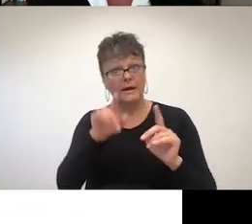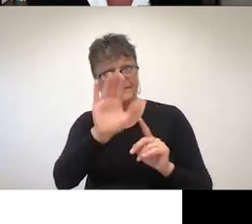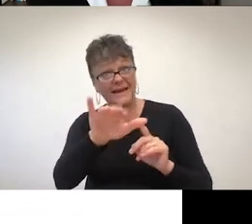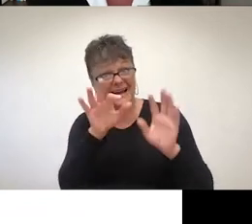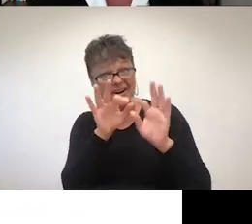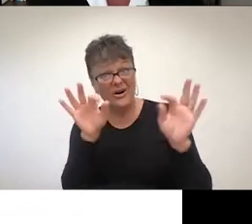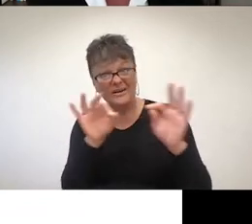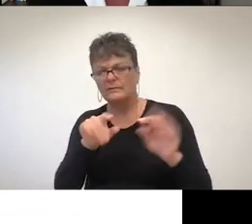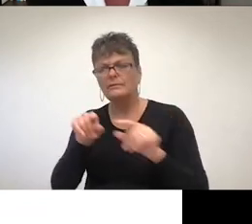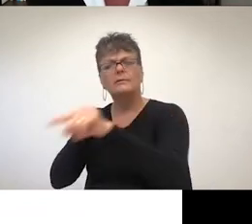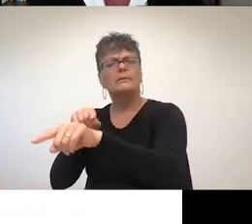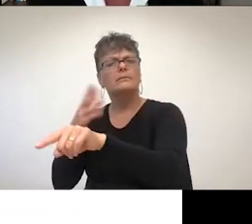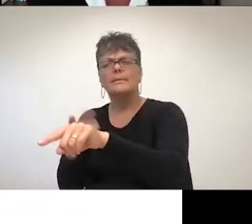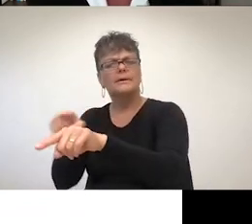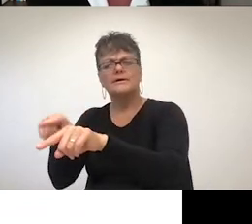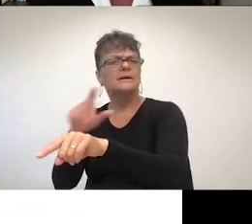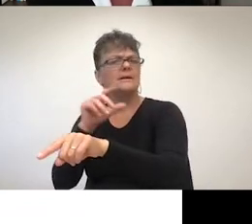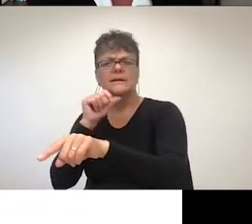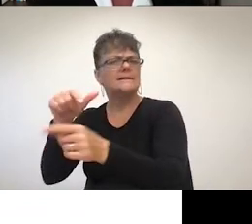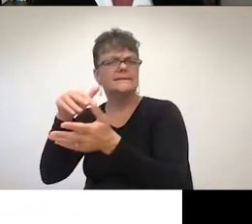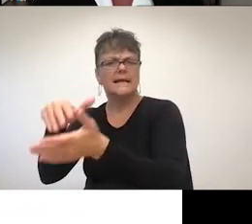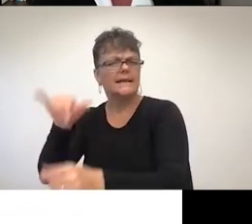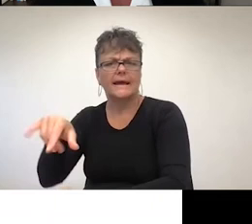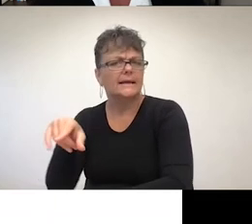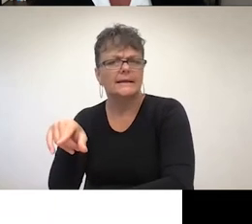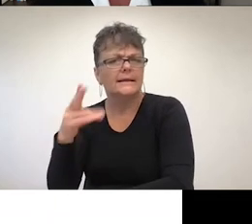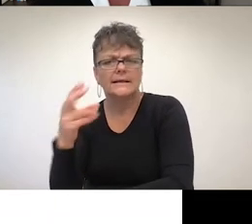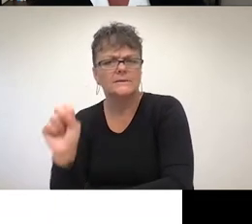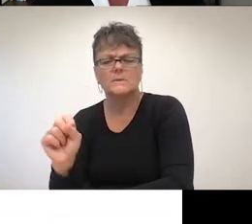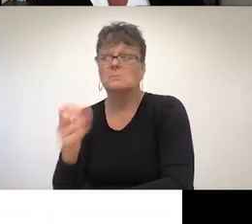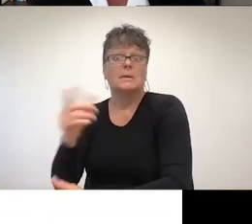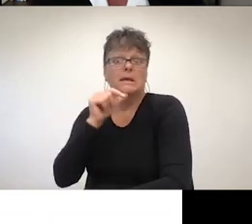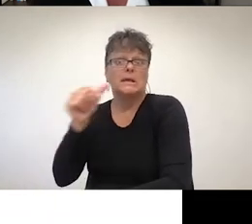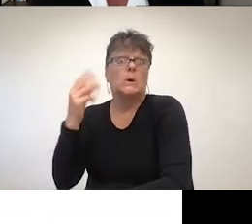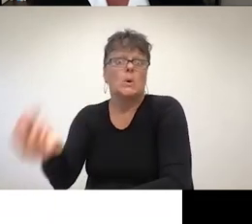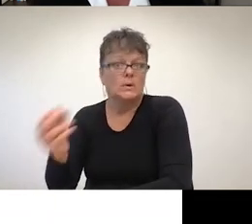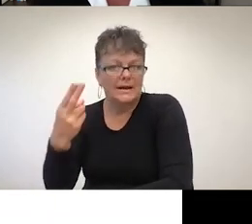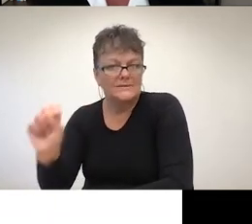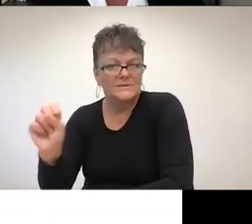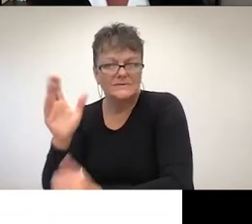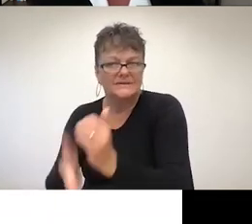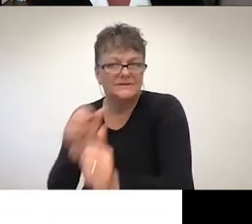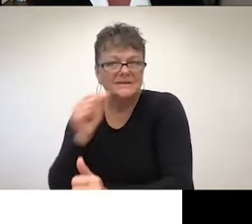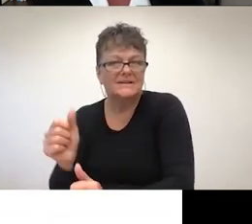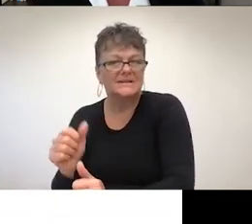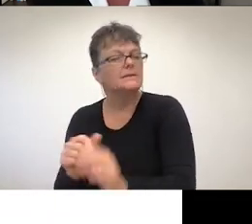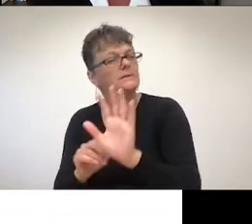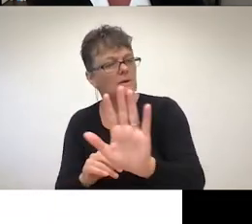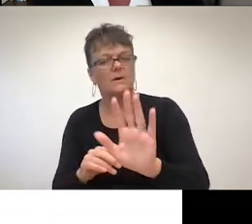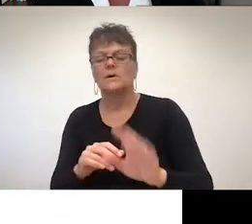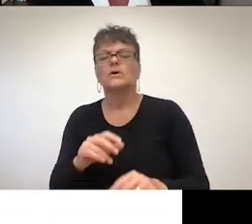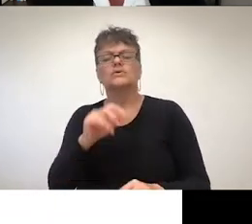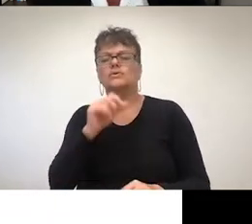of, various reasons, opportunity gaps comes to mind, resource gaps. So instead of saying, I know this is a review for